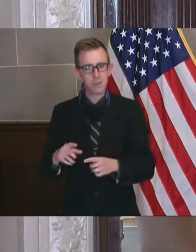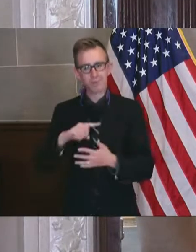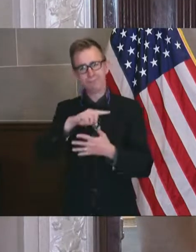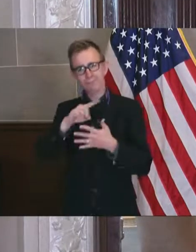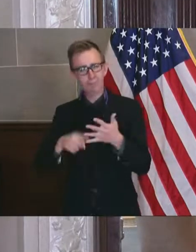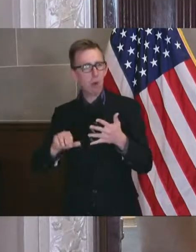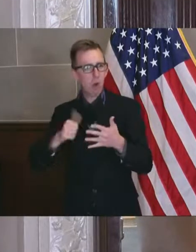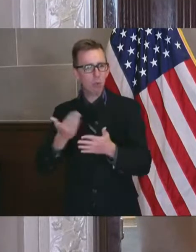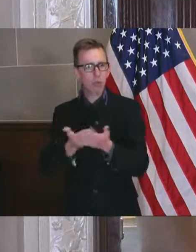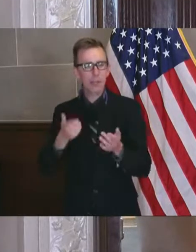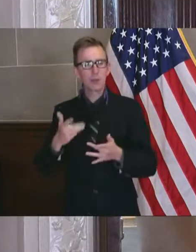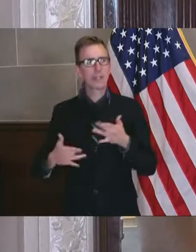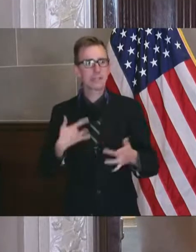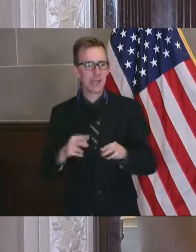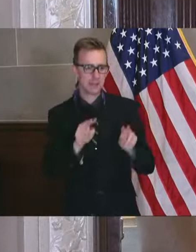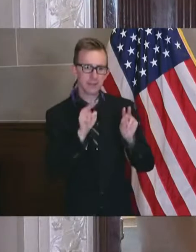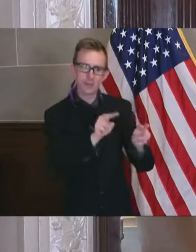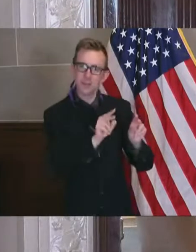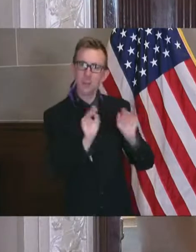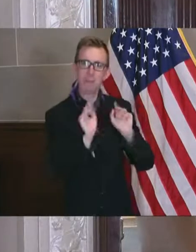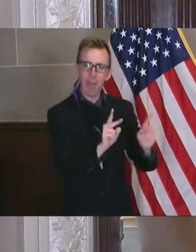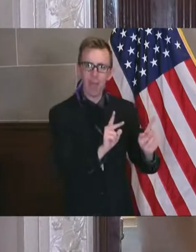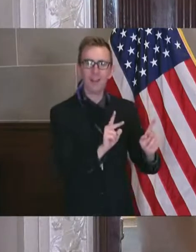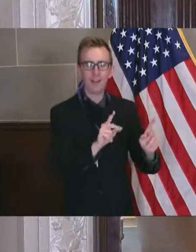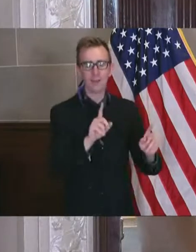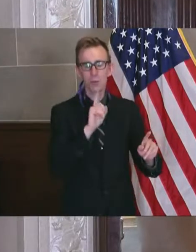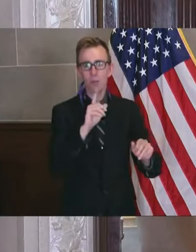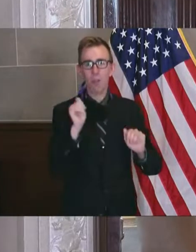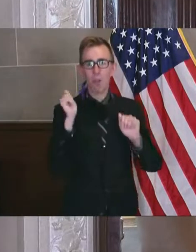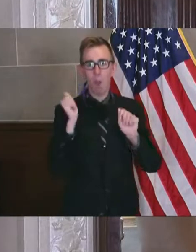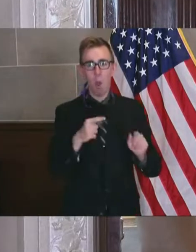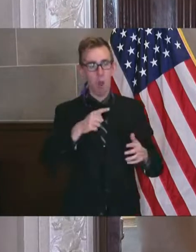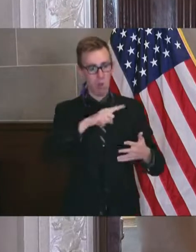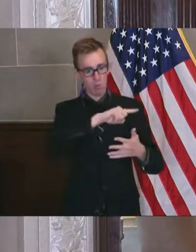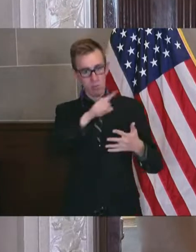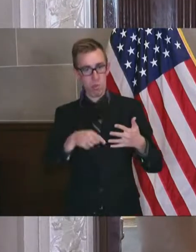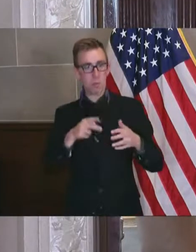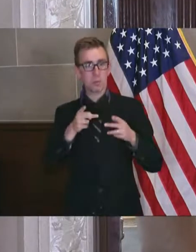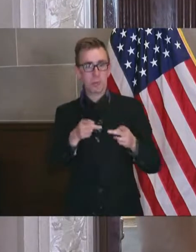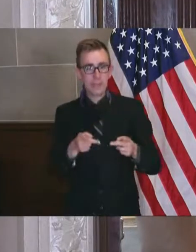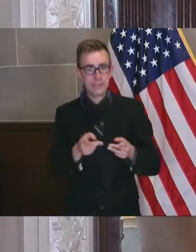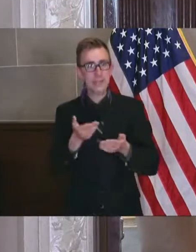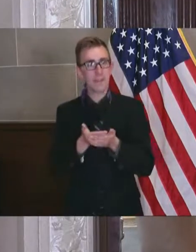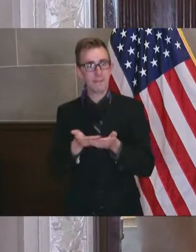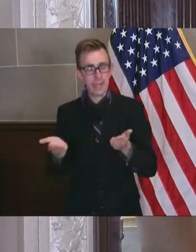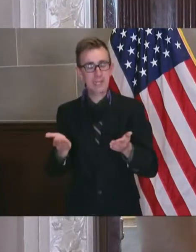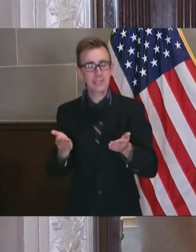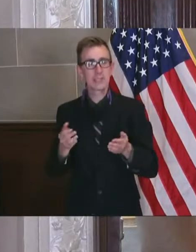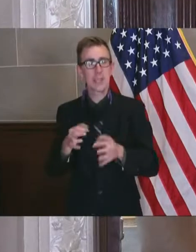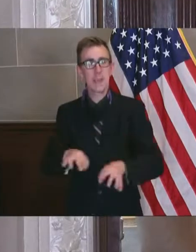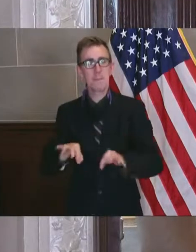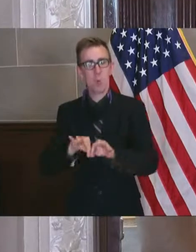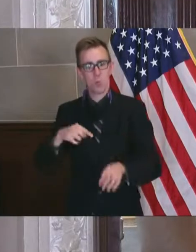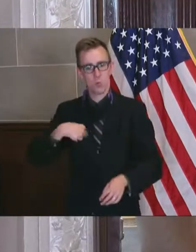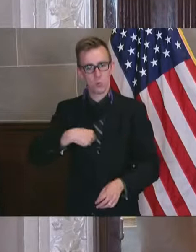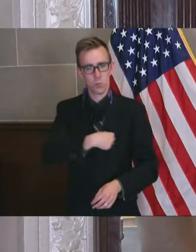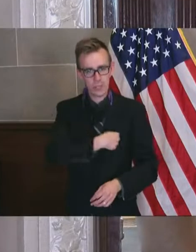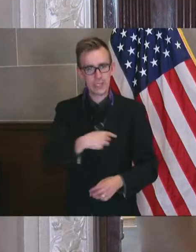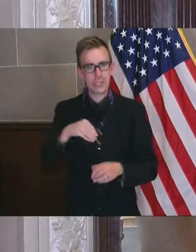else you are eager to get back to. The sum of all of these places and things is our